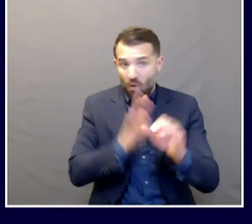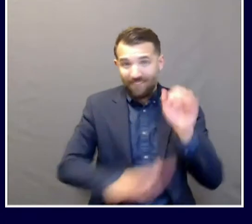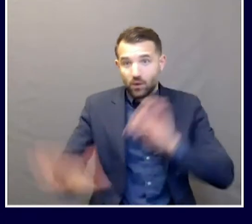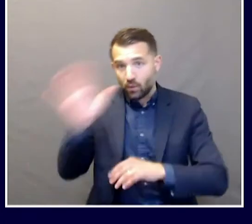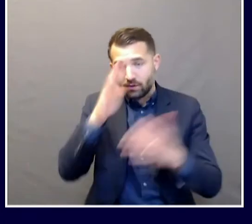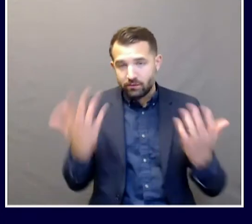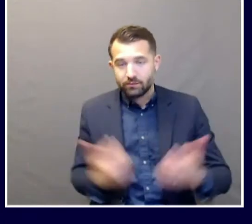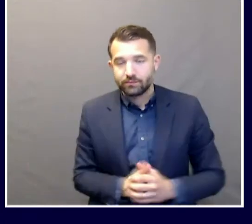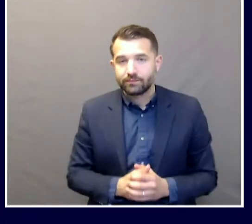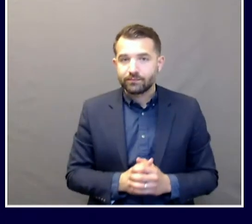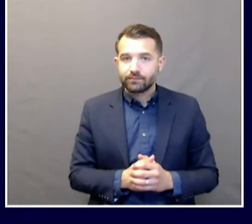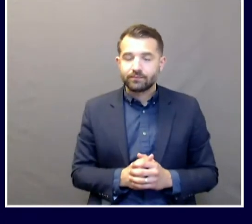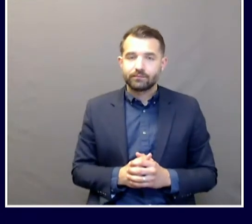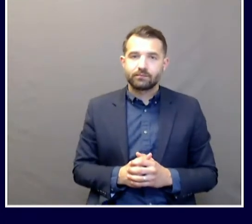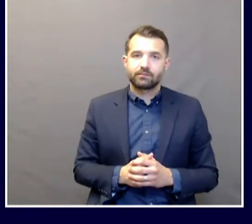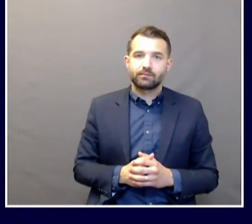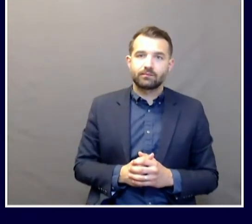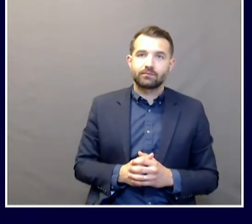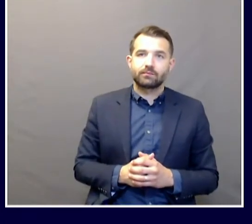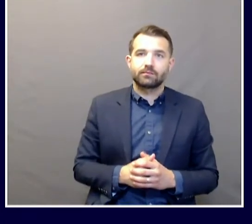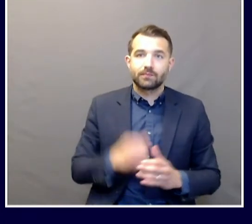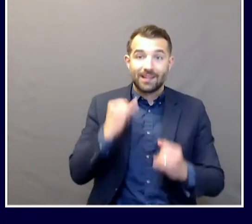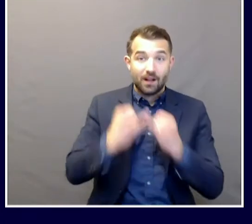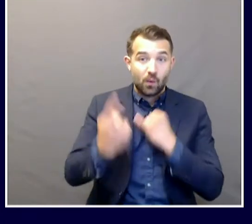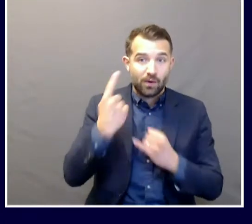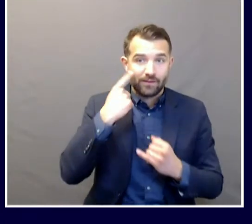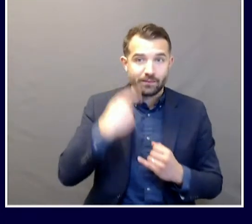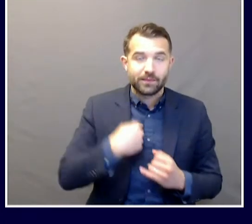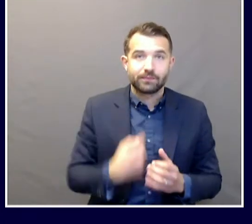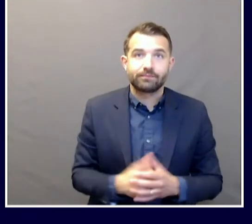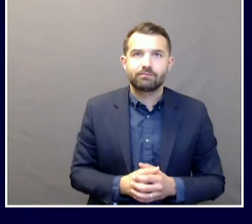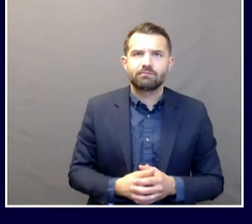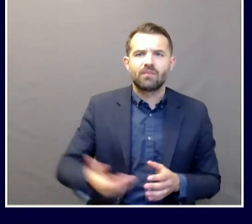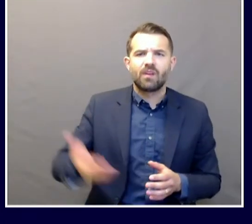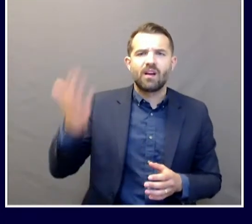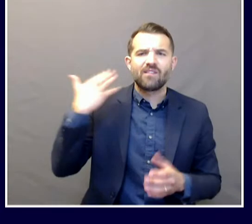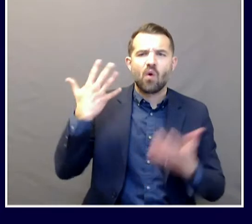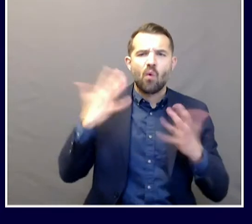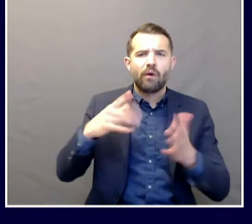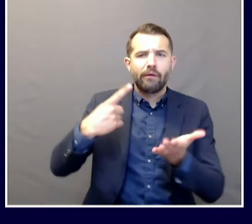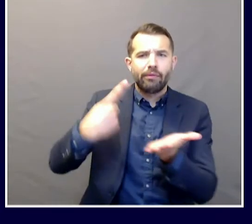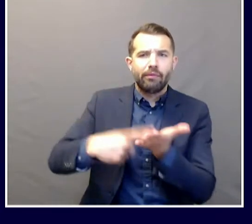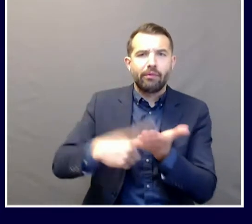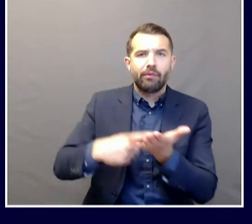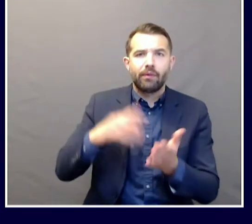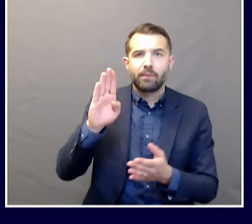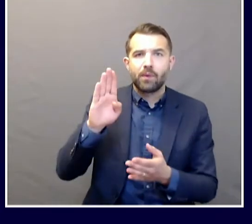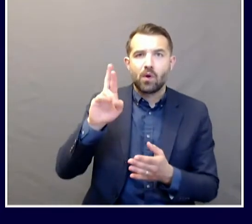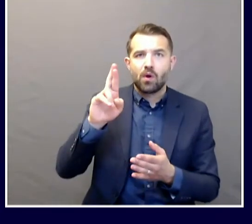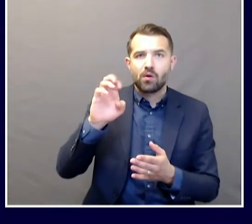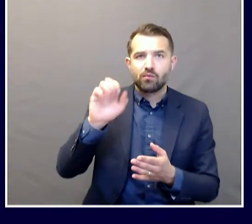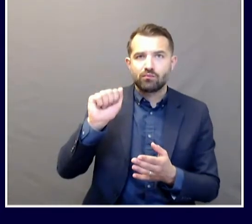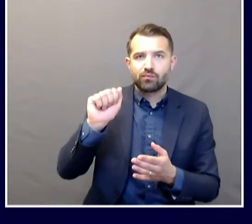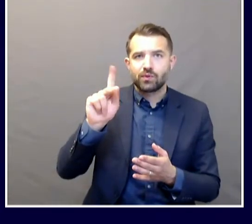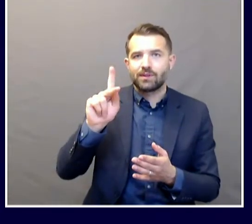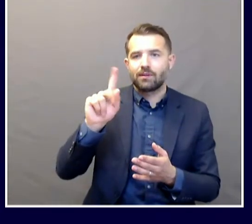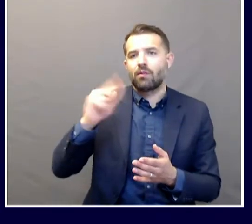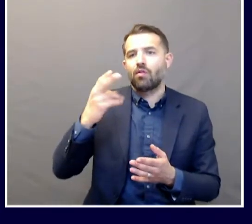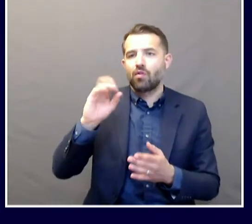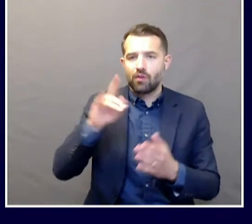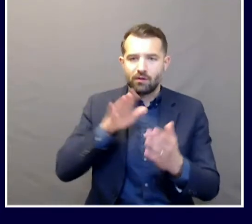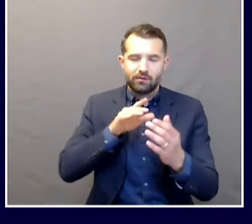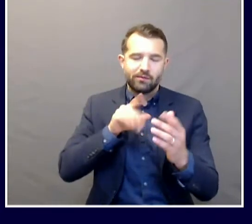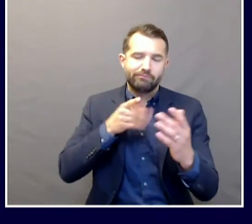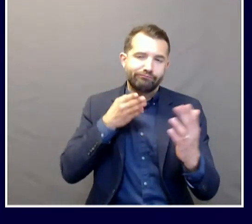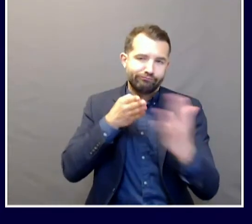you've talked before about breakthrough cases. Duville Pavilion in Lewiston recently said that they had 3 staff